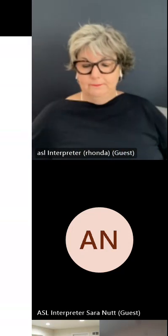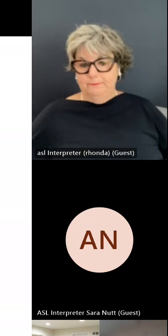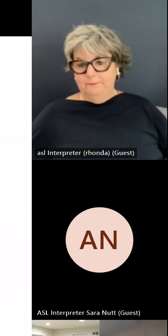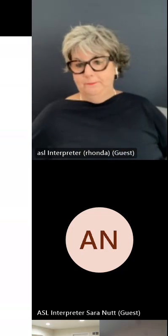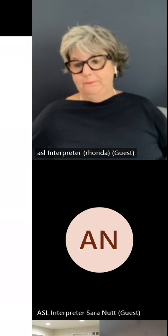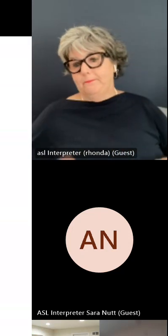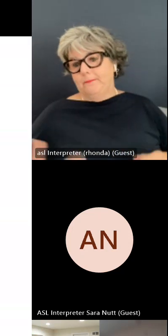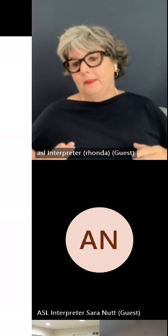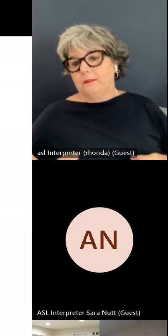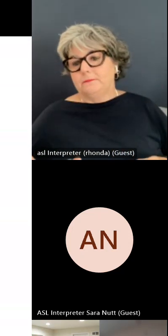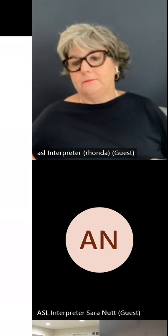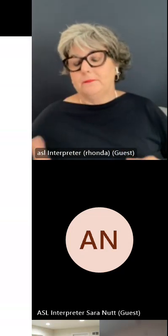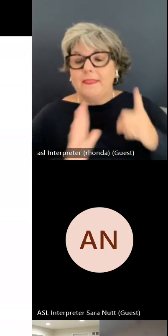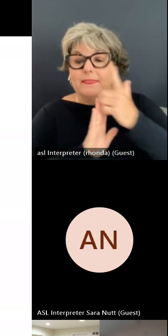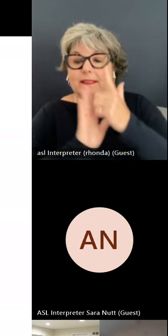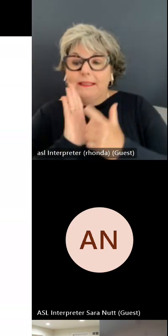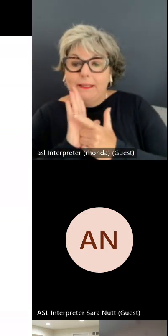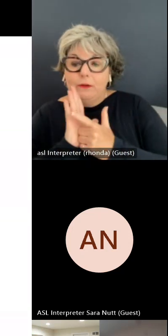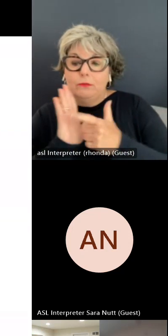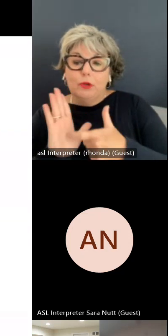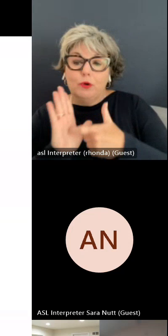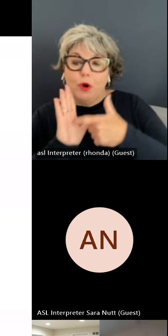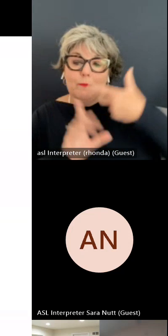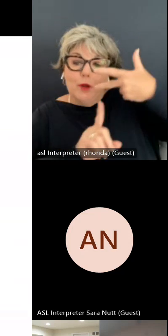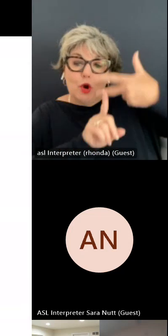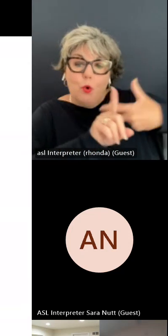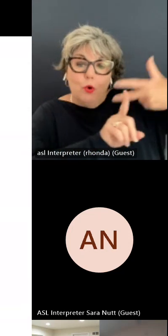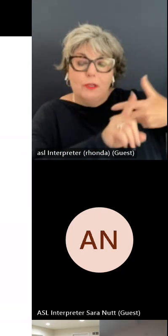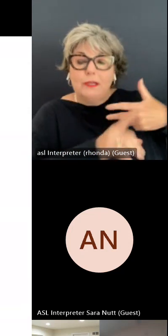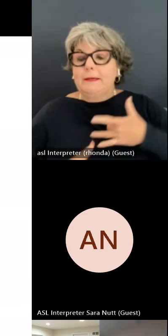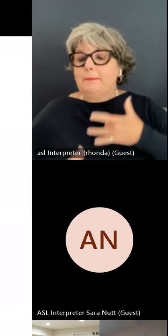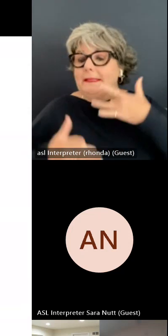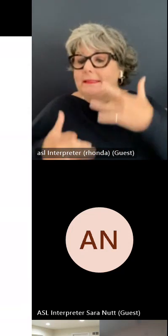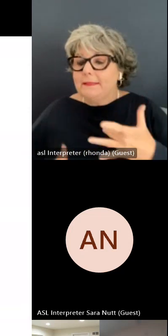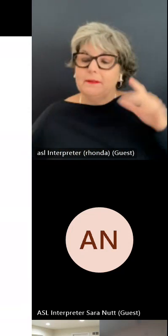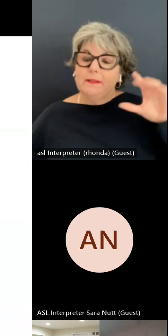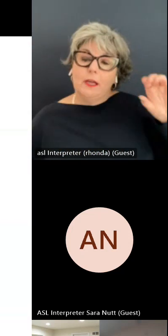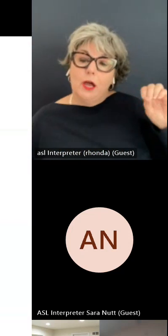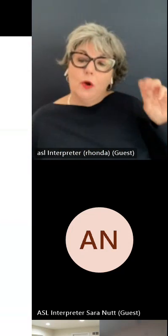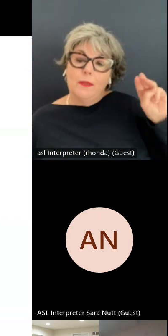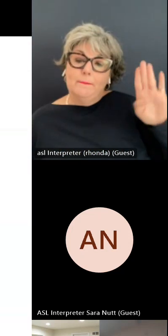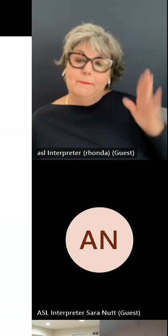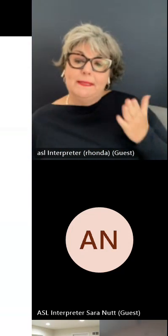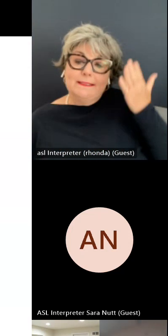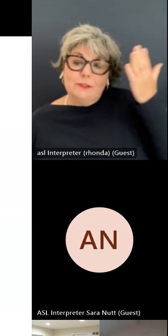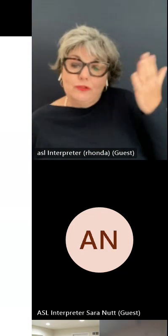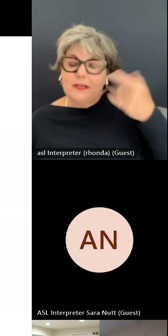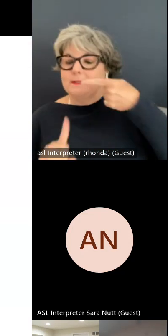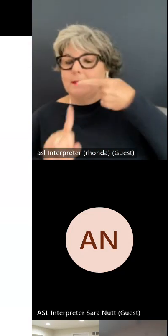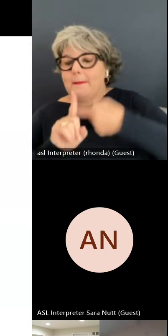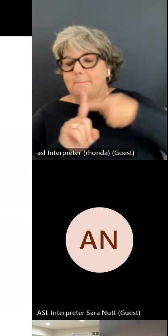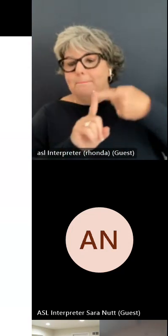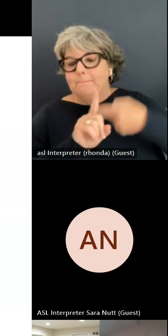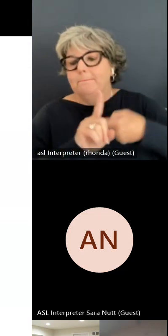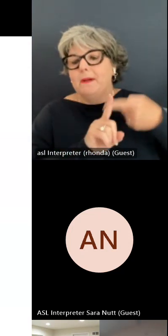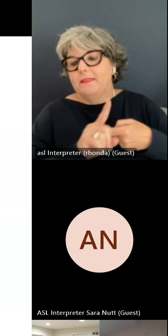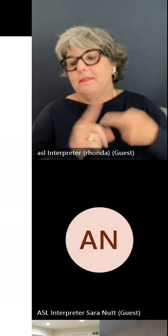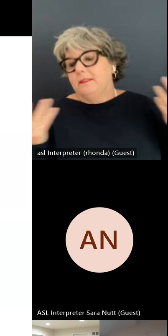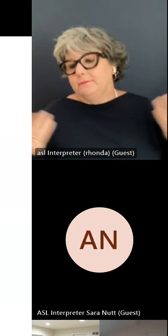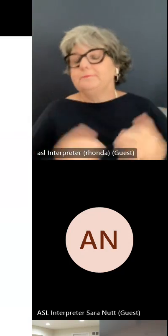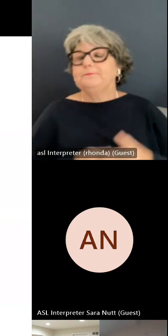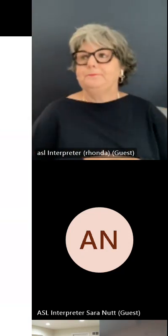legal requirement is quarterly, but the practical and OMB guidance submitting and Treasury guidance submitting information